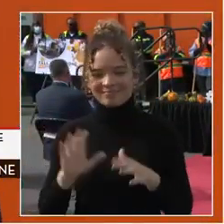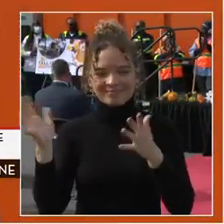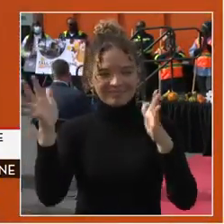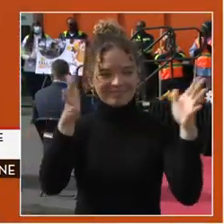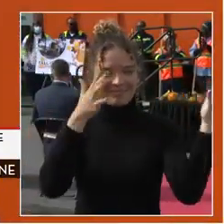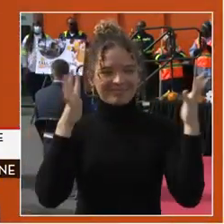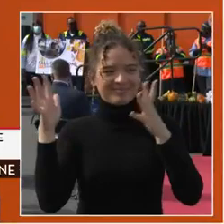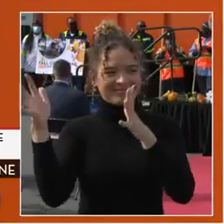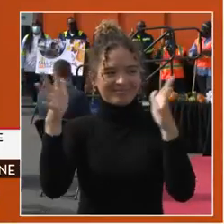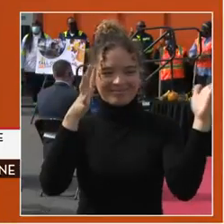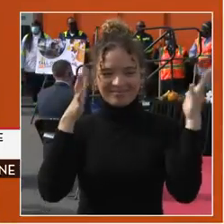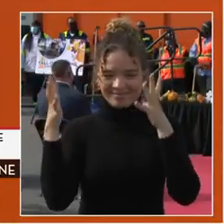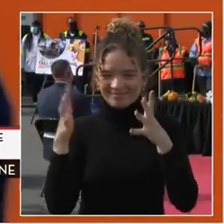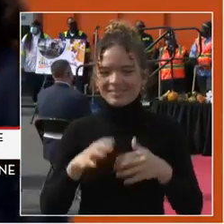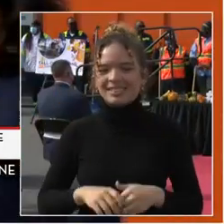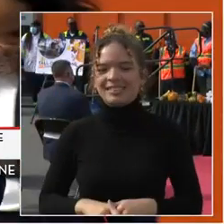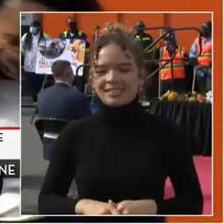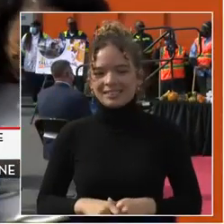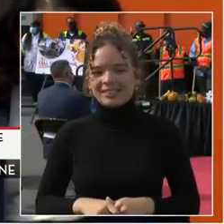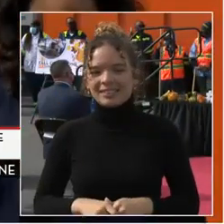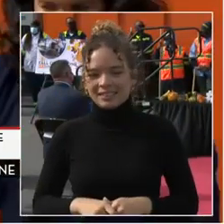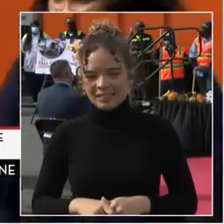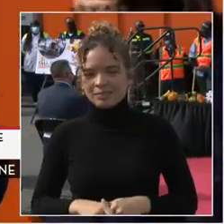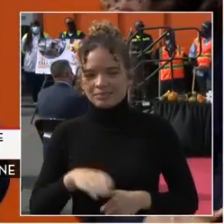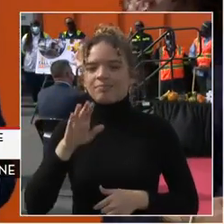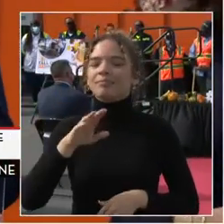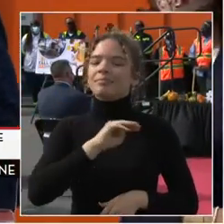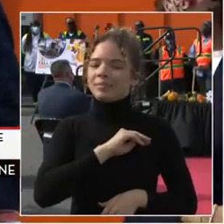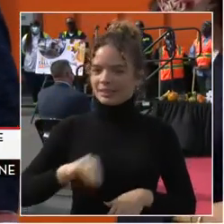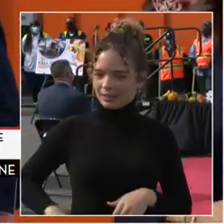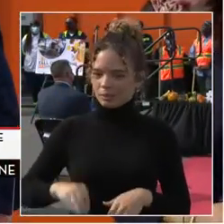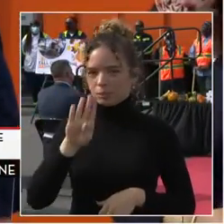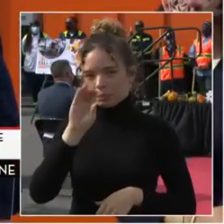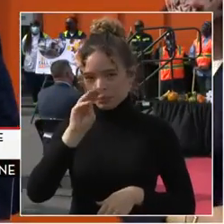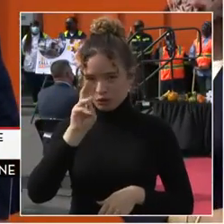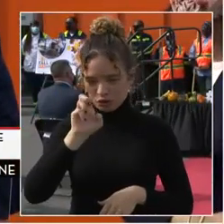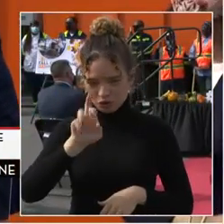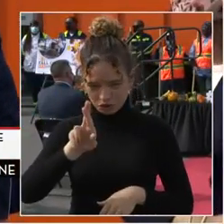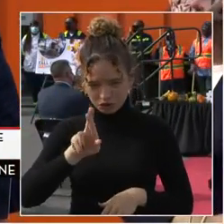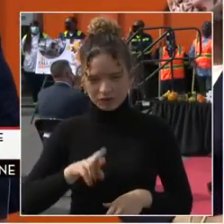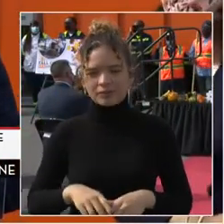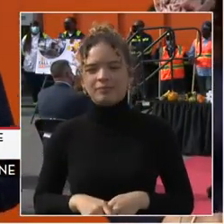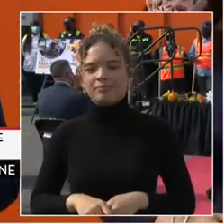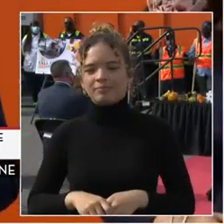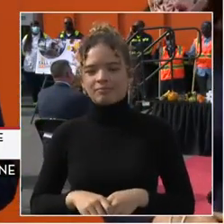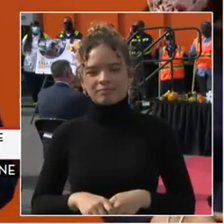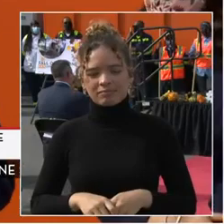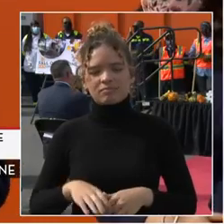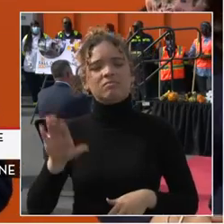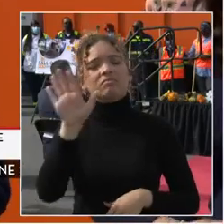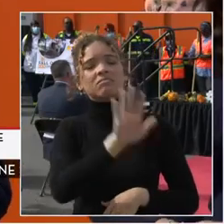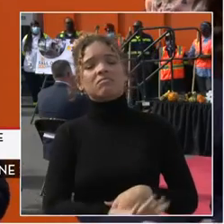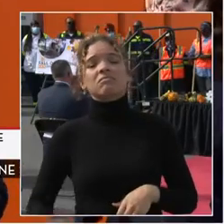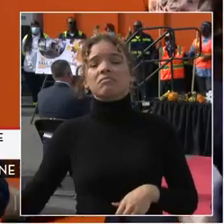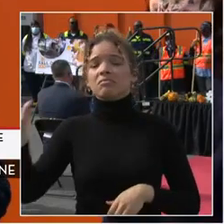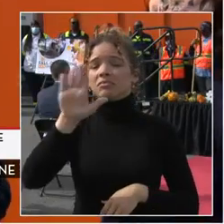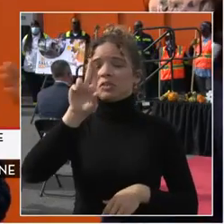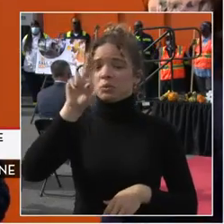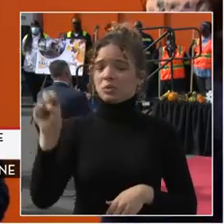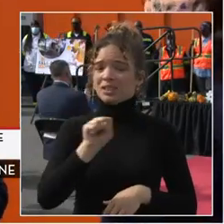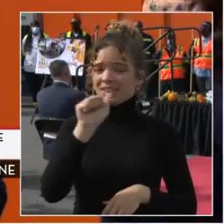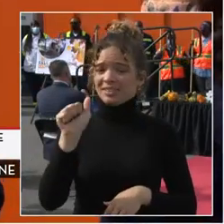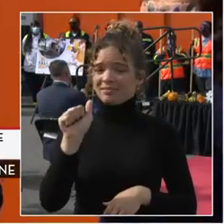Yep. So while the rest of the United States is coming along with us, we do pre-K in Washington, D.C., don't we? We